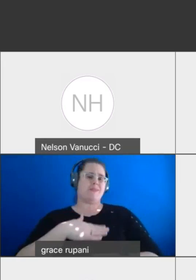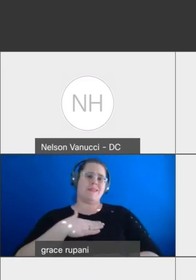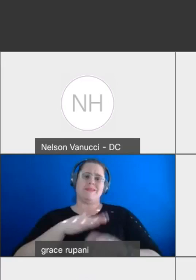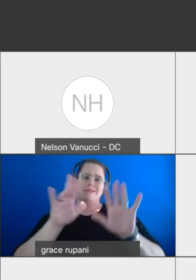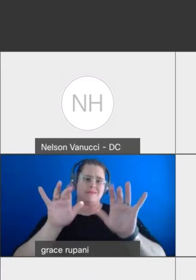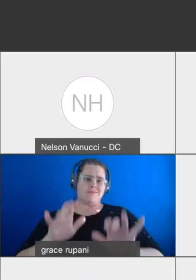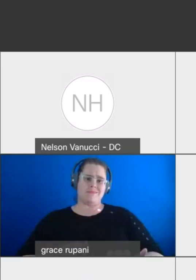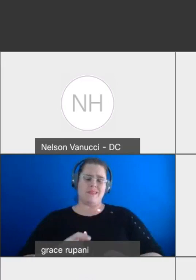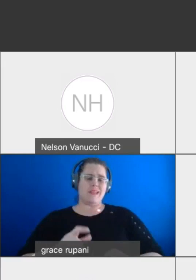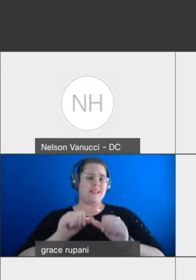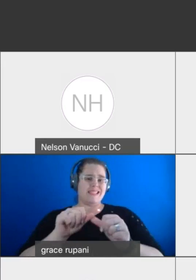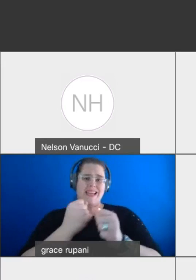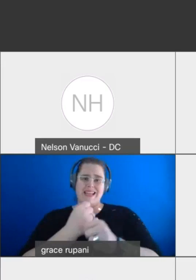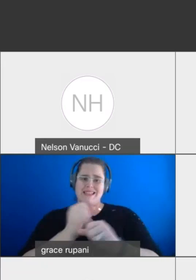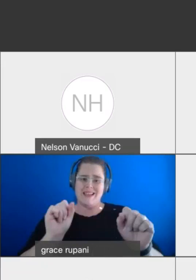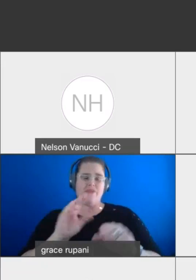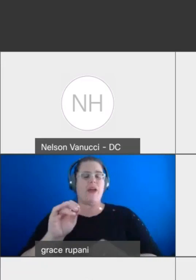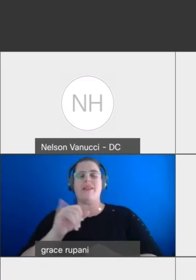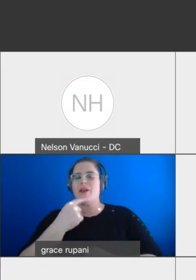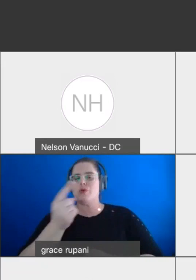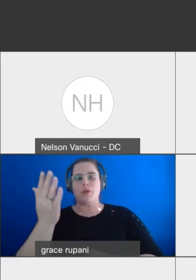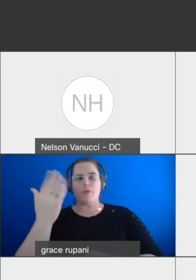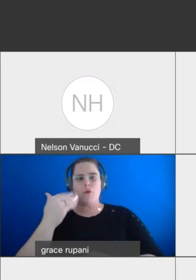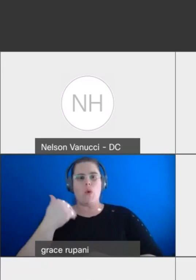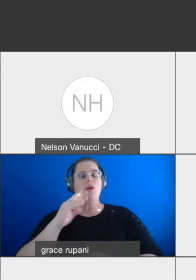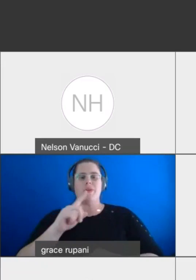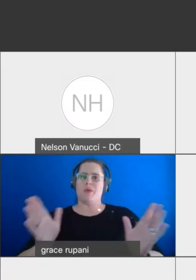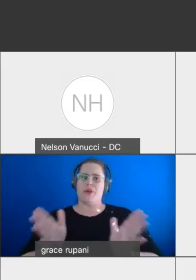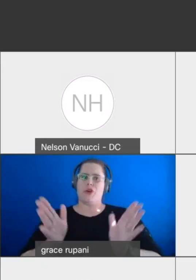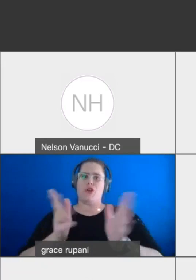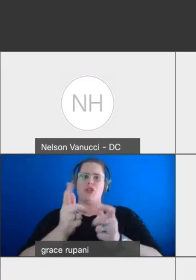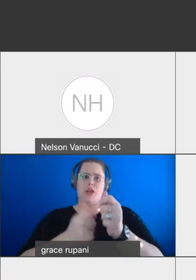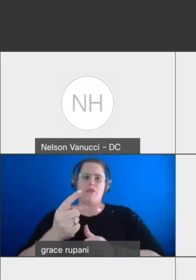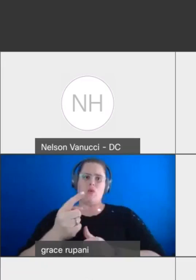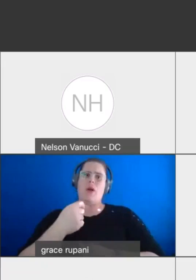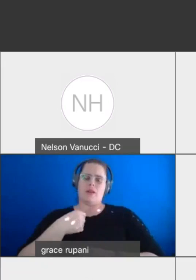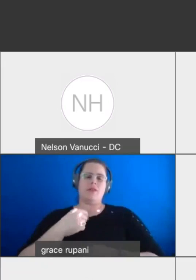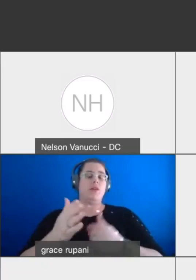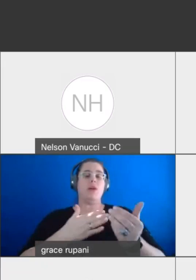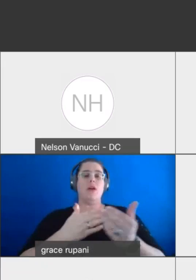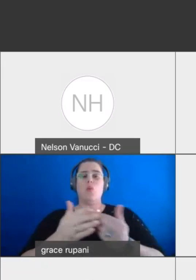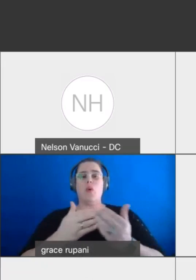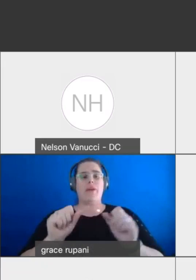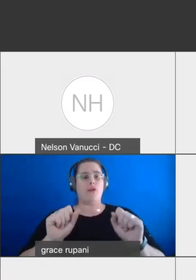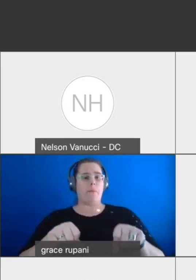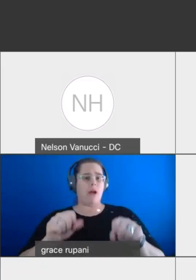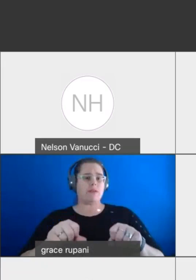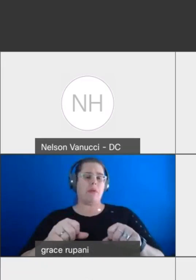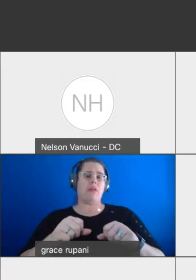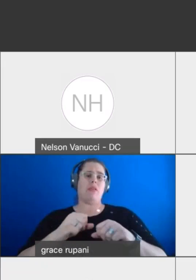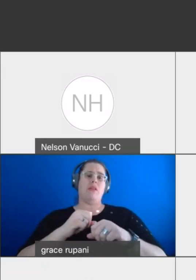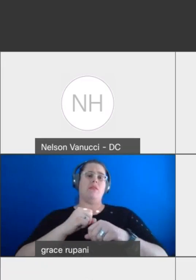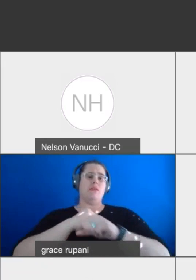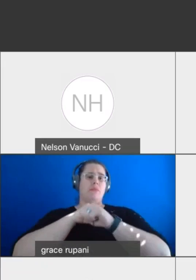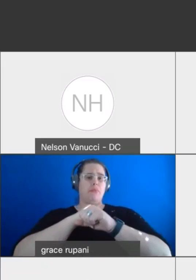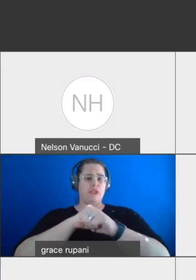as I said, we really encourage everyone to take all the steps you can. On Monday, when